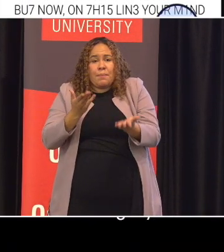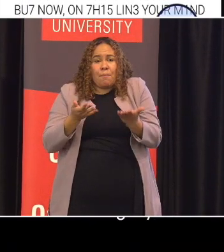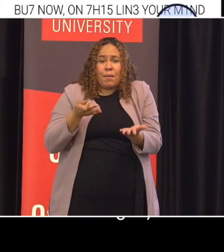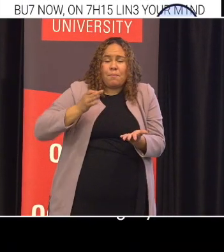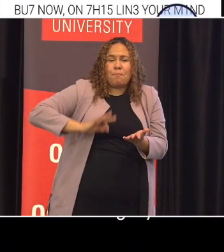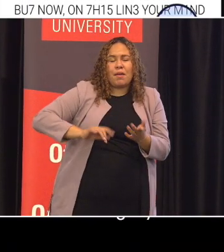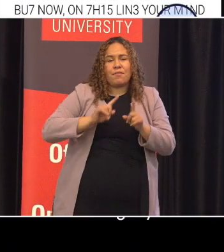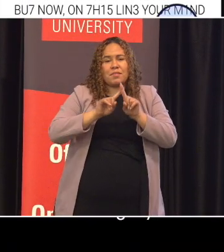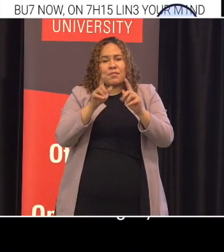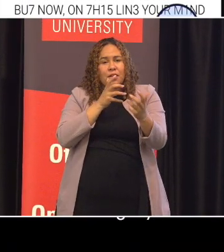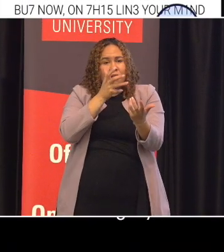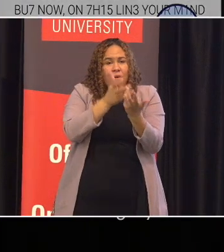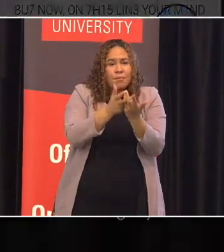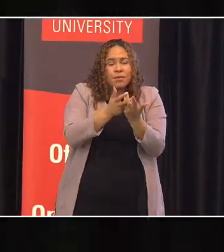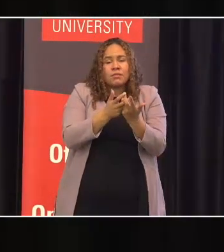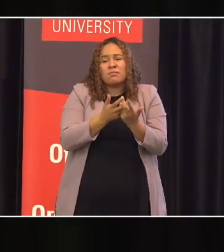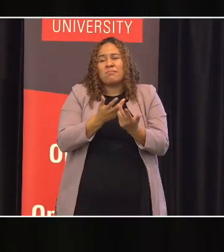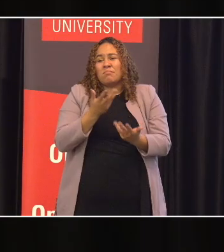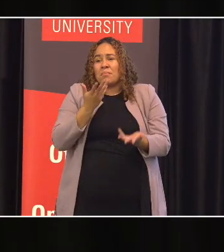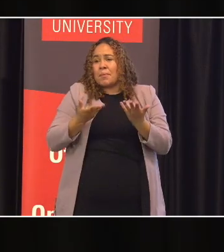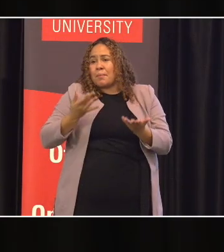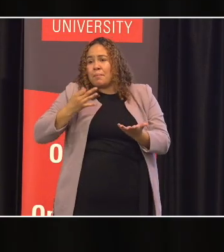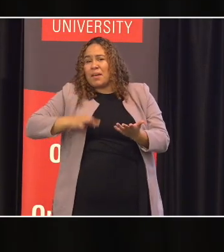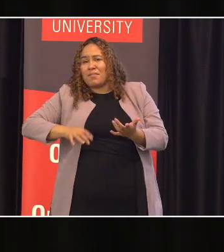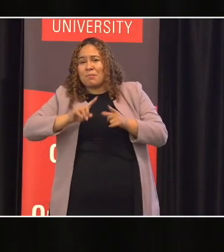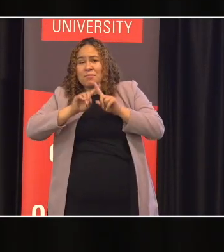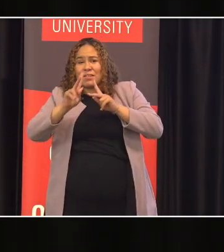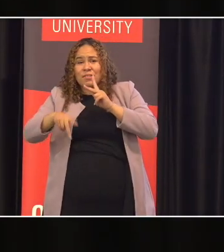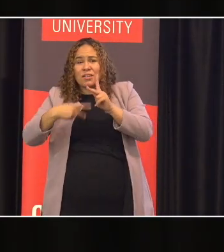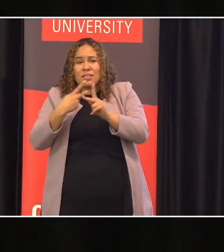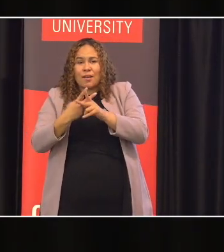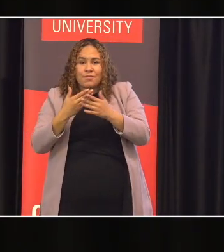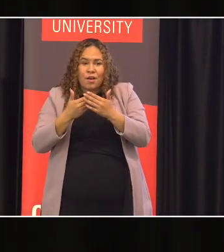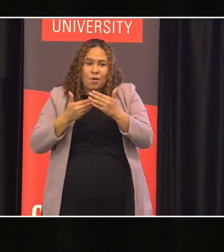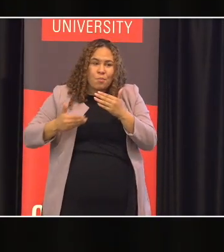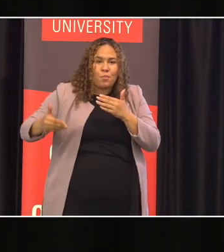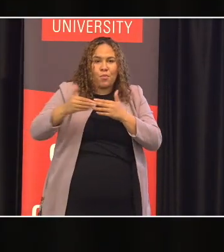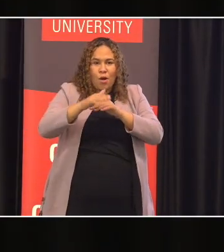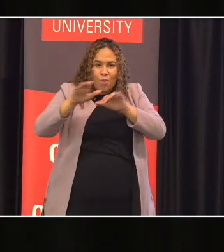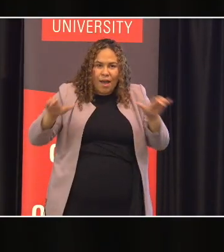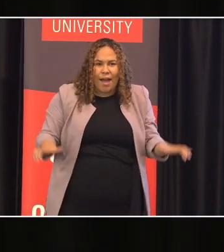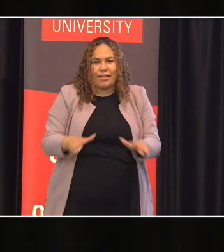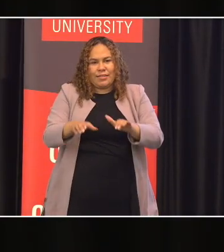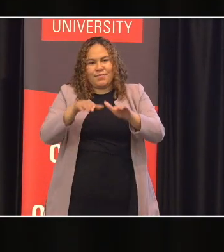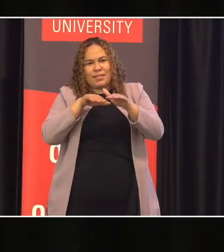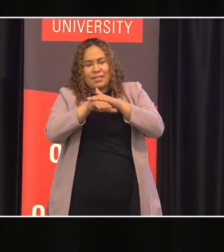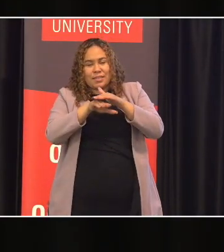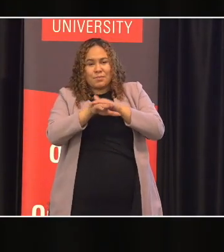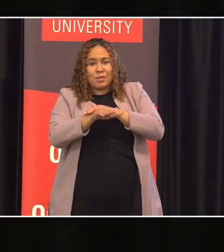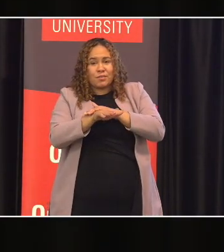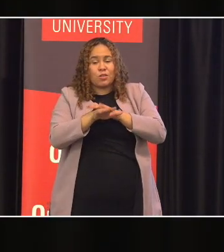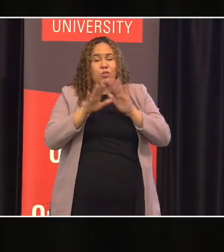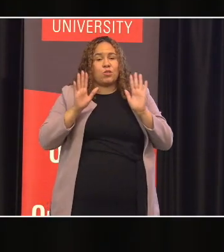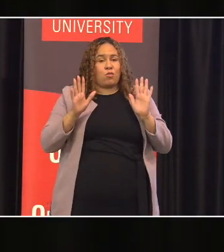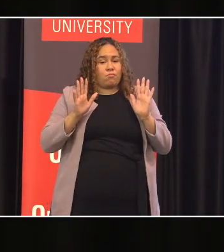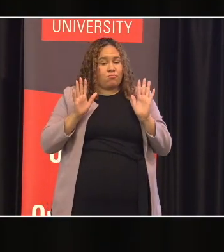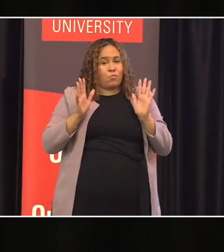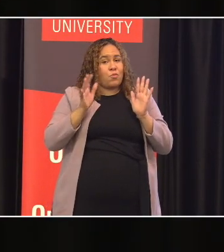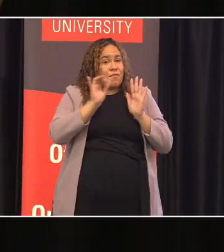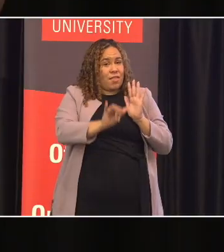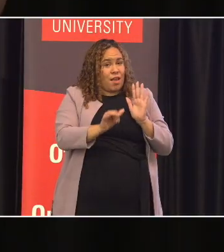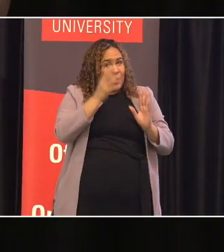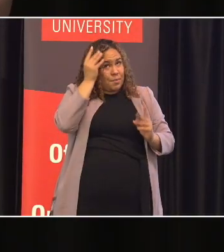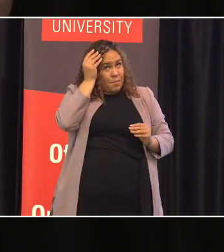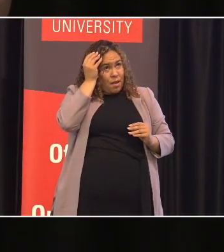different accommodations. They may benefit from different types of proactive accessibility. So that said, these are just